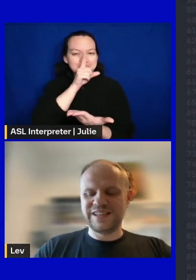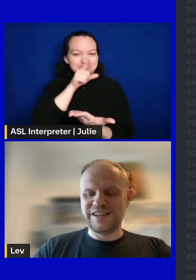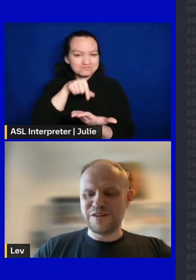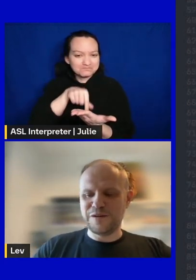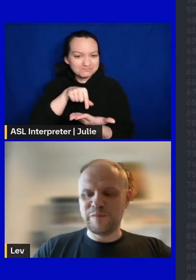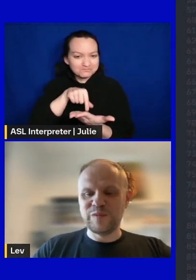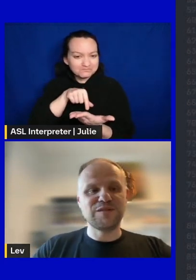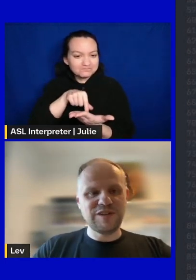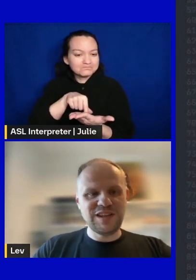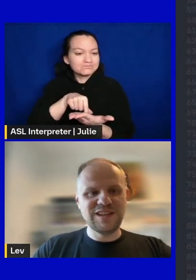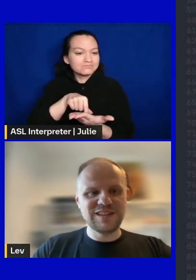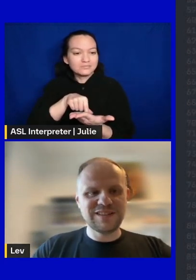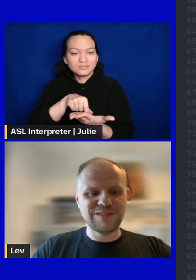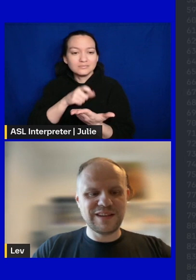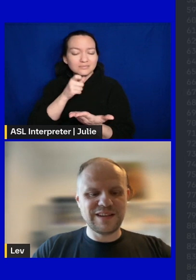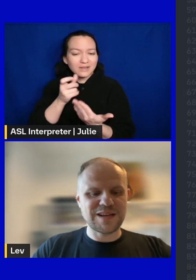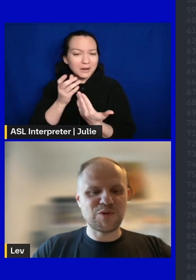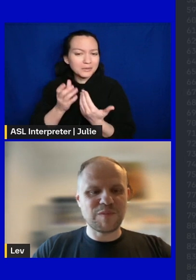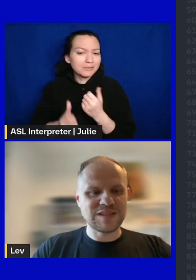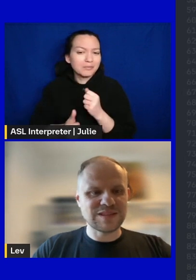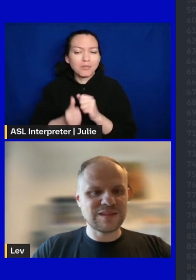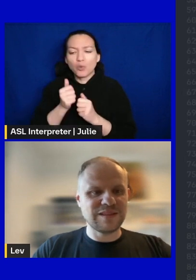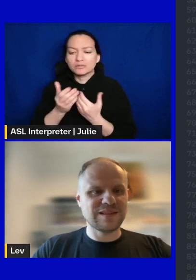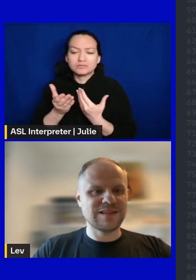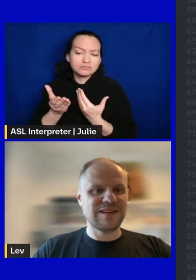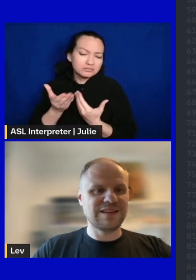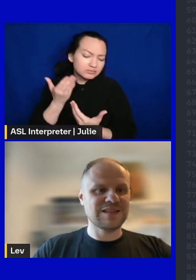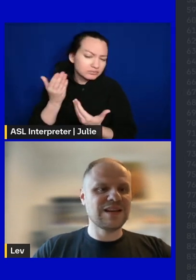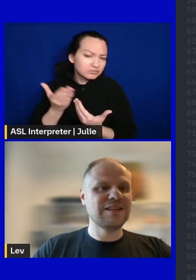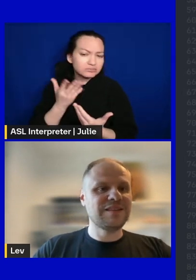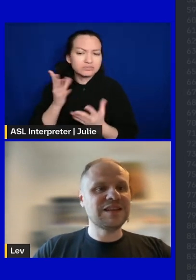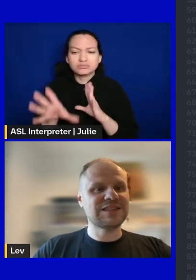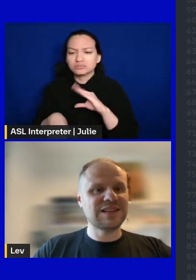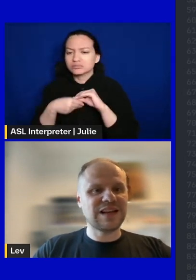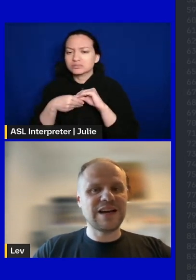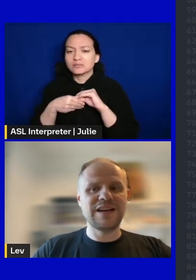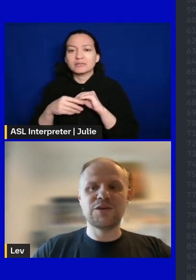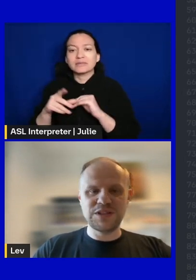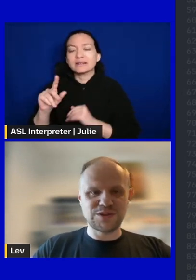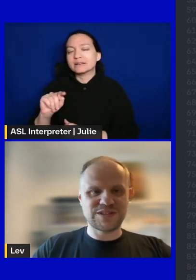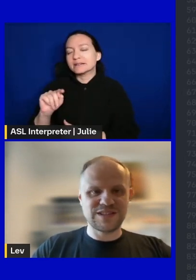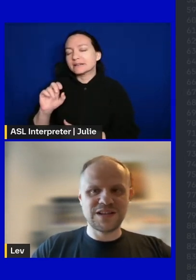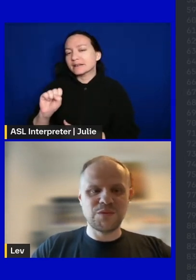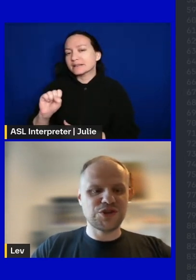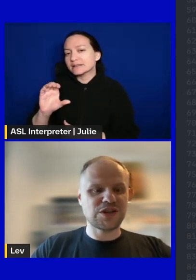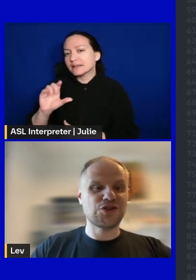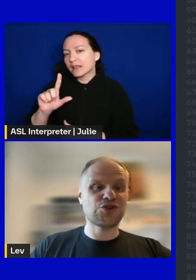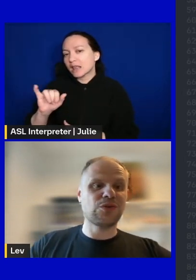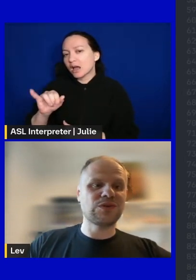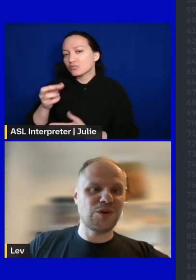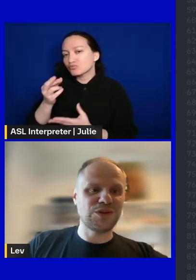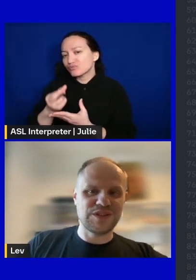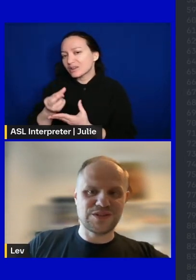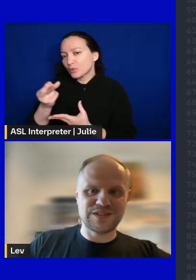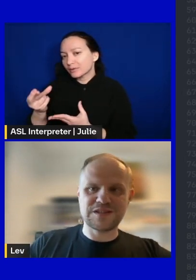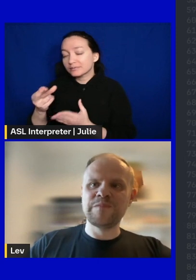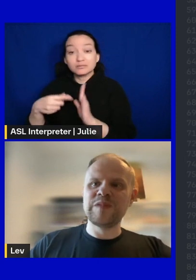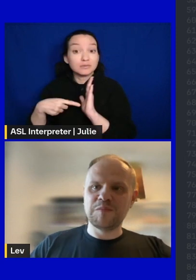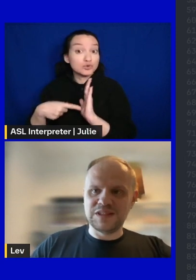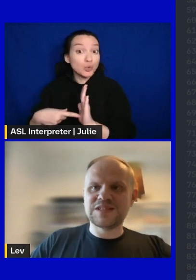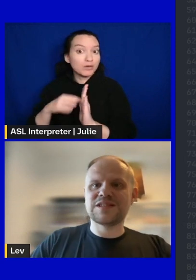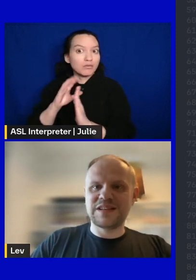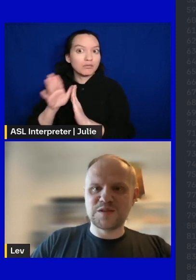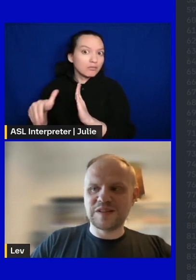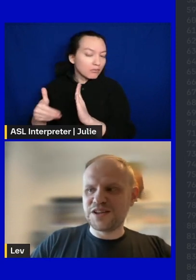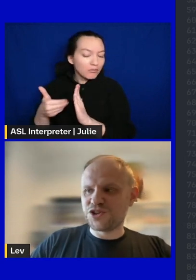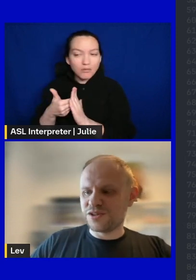most convenient subcommands, that is tscli resources, which actually shows all the resources. But